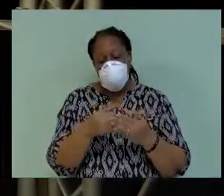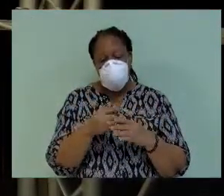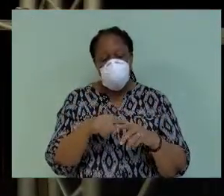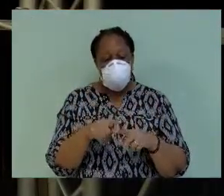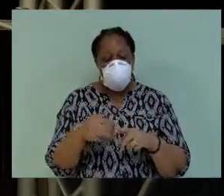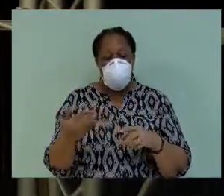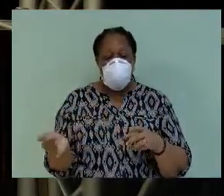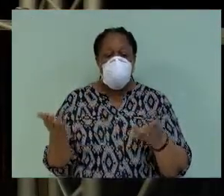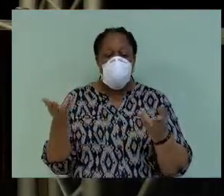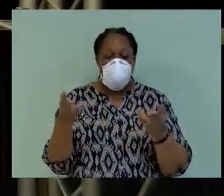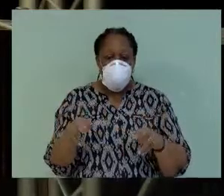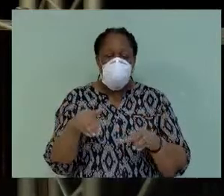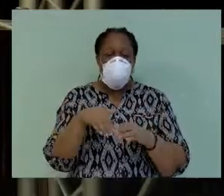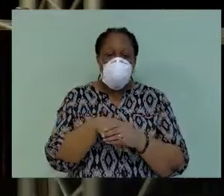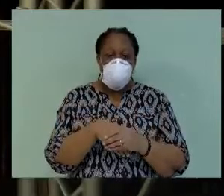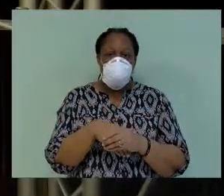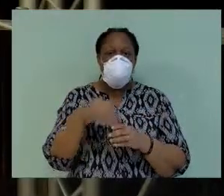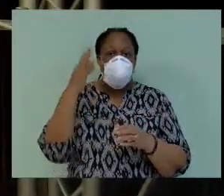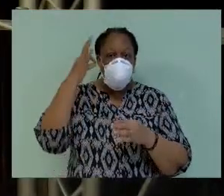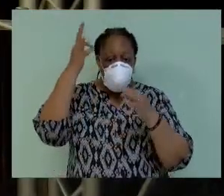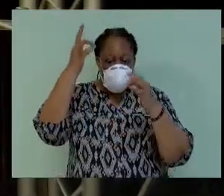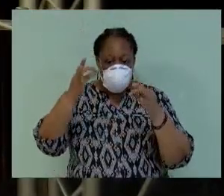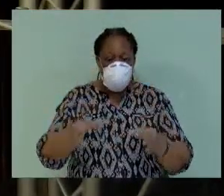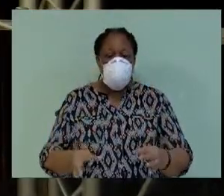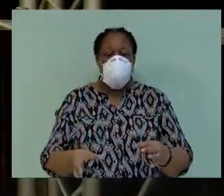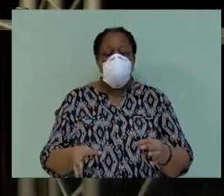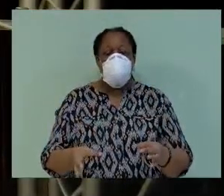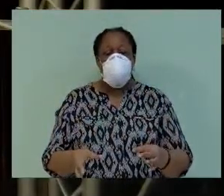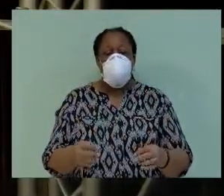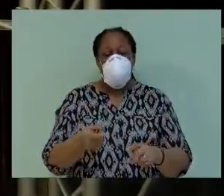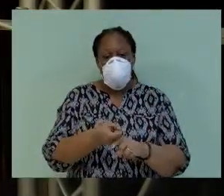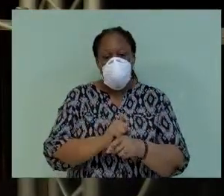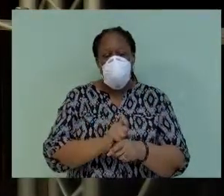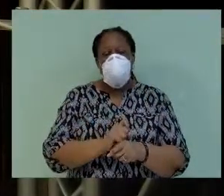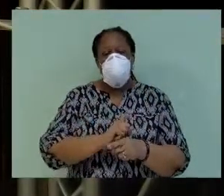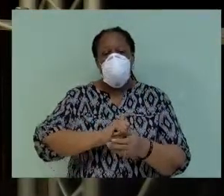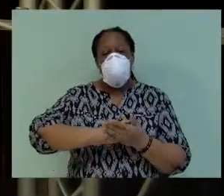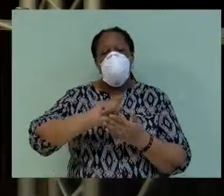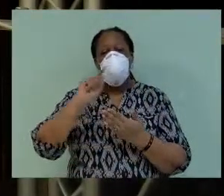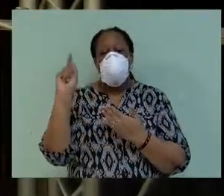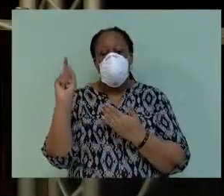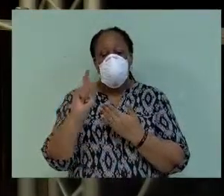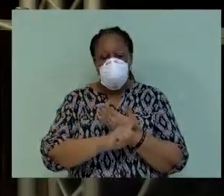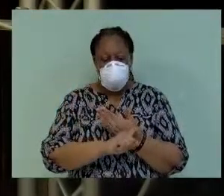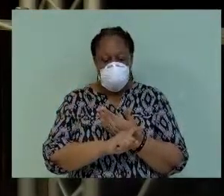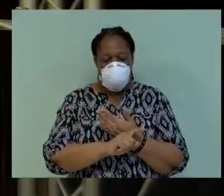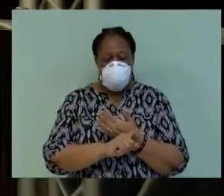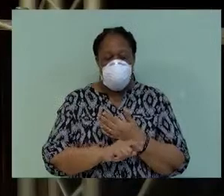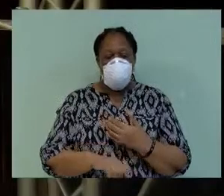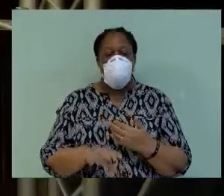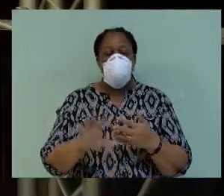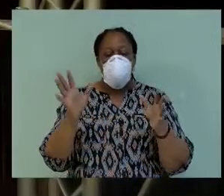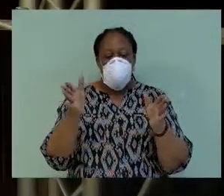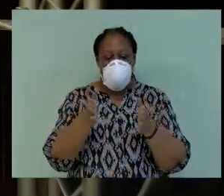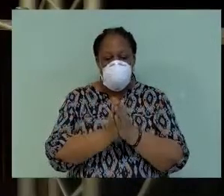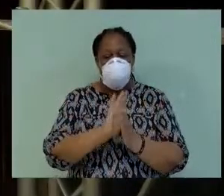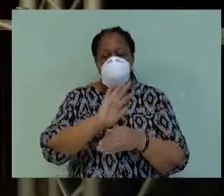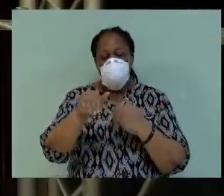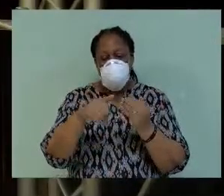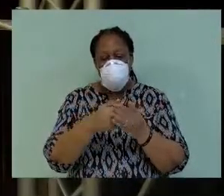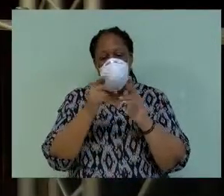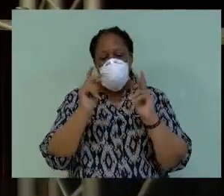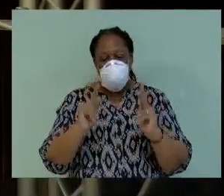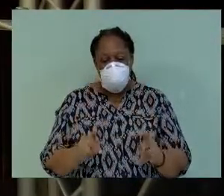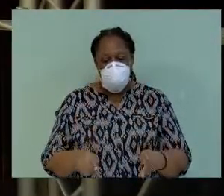Court and in the Magistrate Court. And we seek the assistance and cooperation of all persons who will be using the